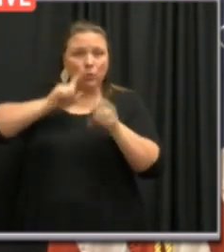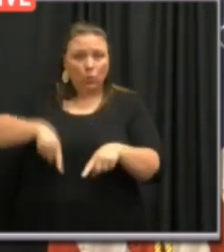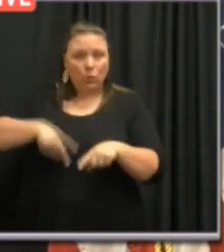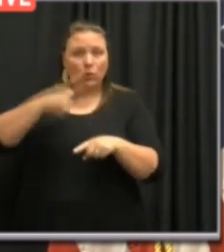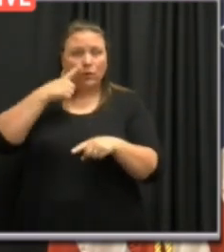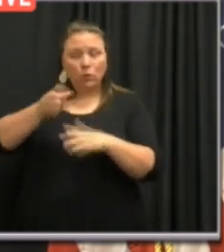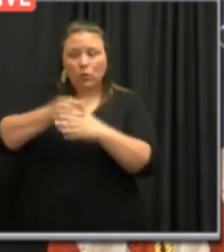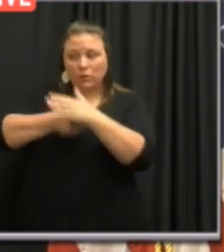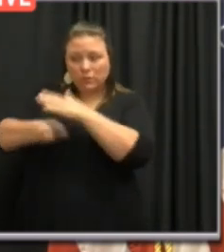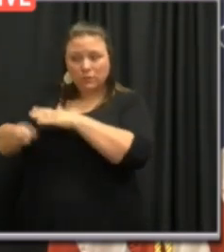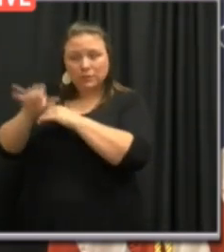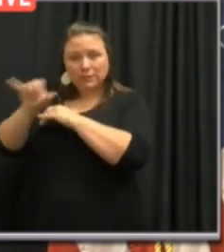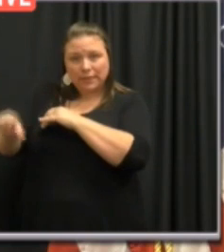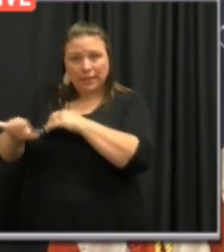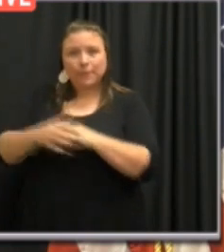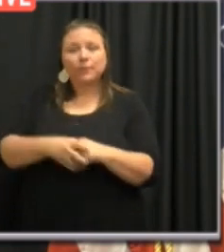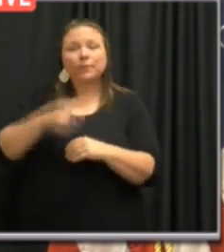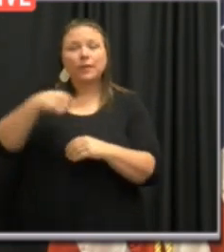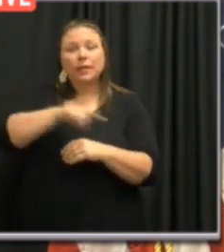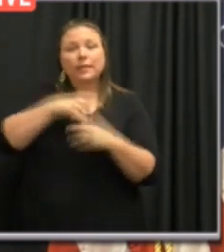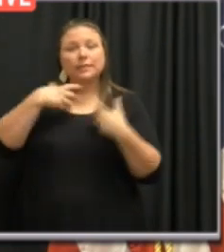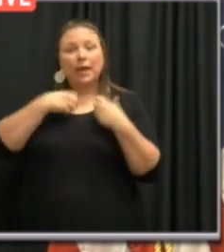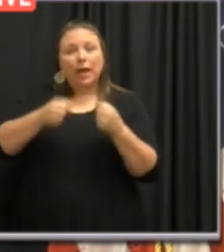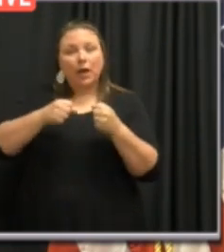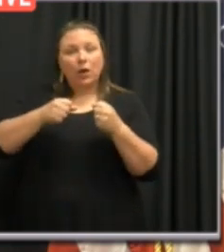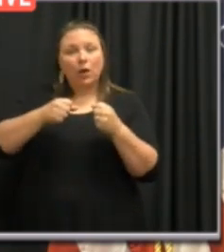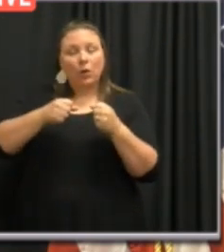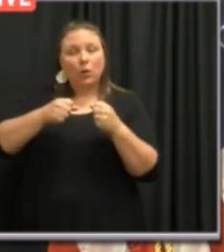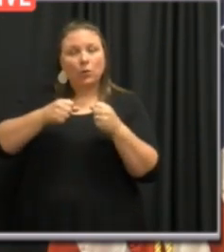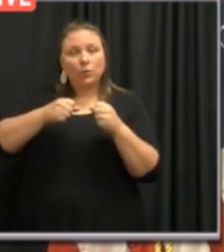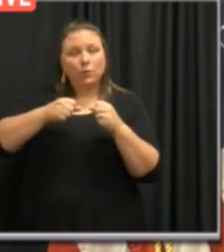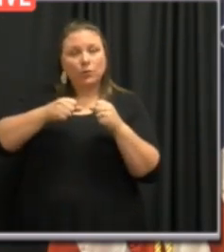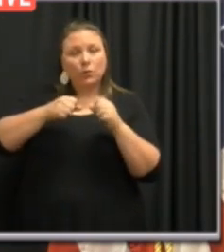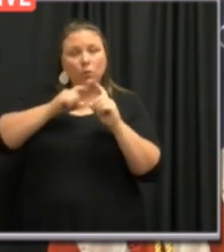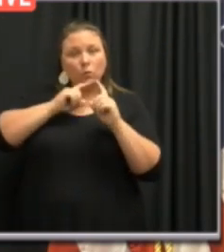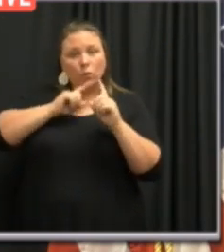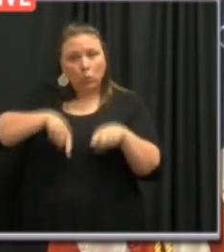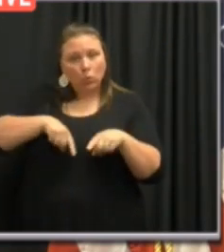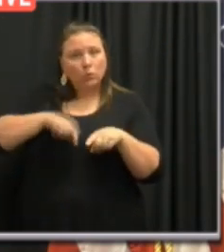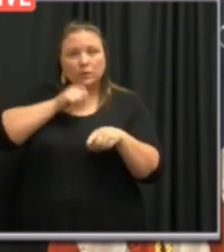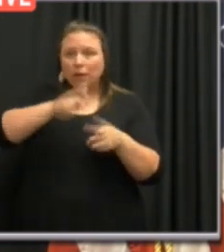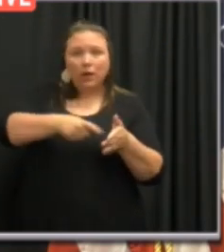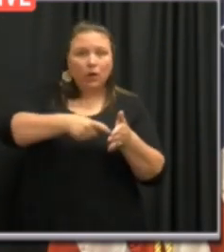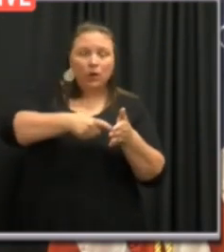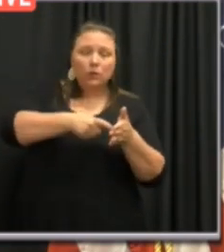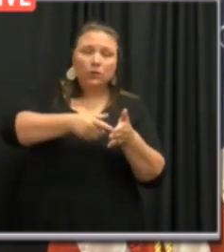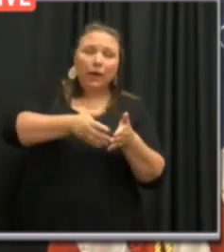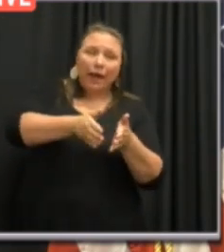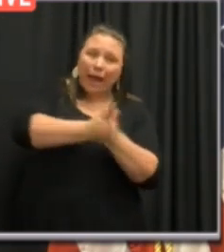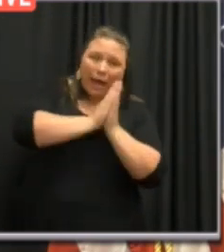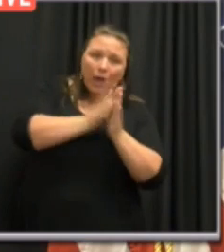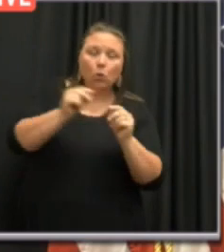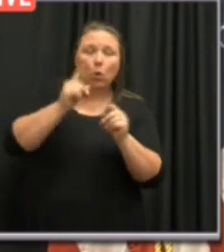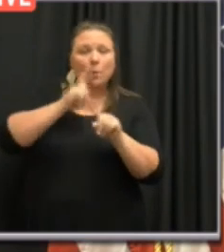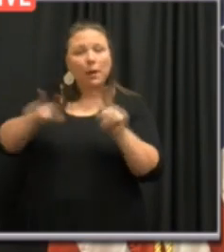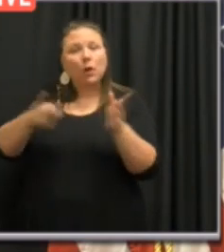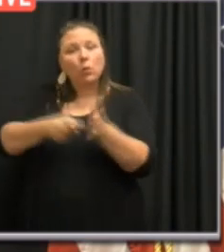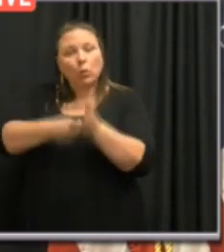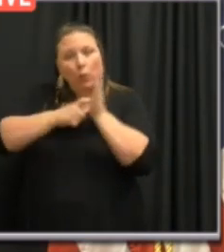for quarantine. These health directives are not a request, but a requirement. So that was what was